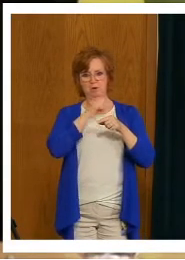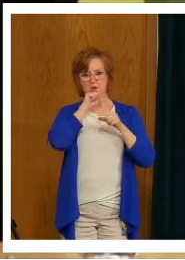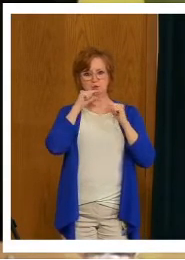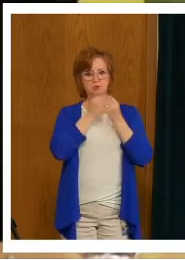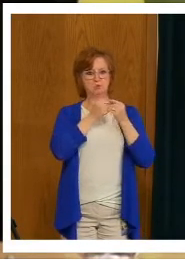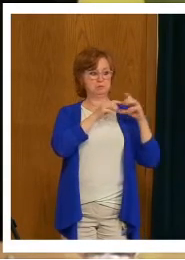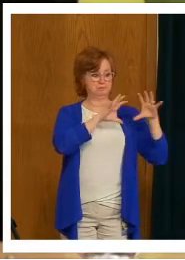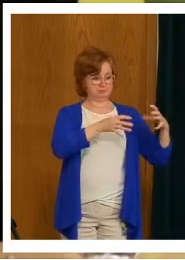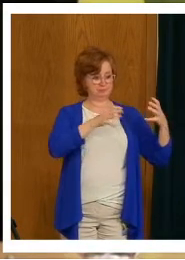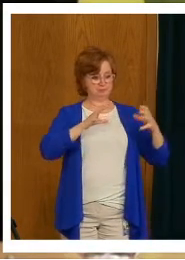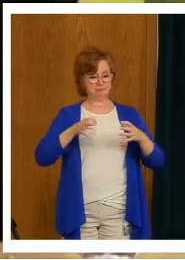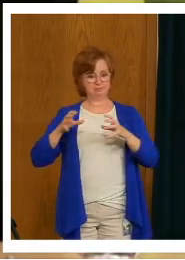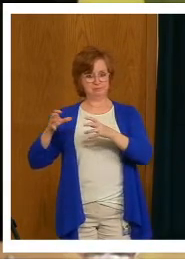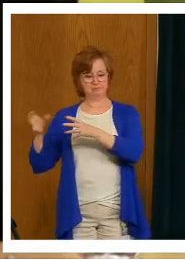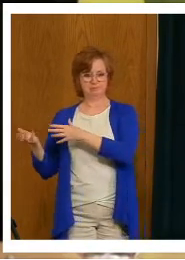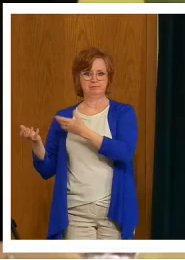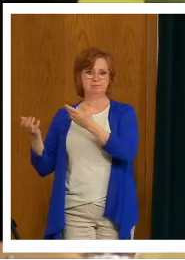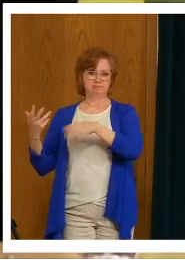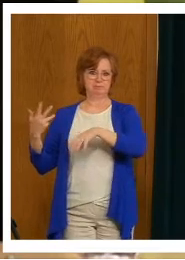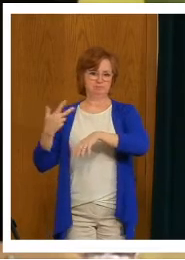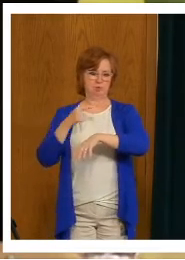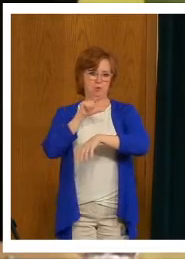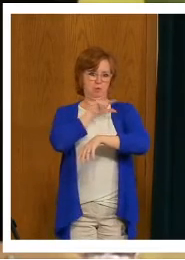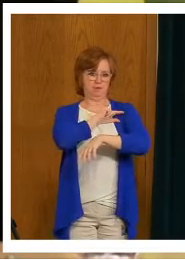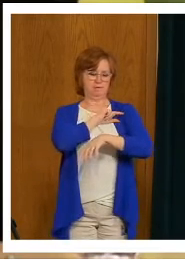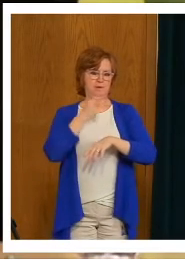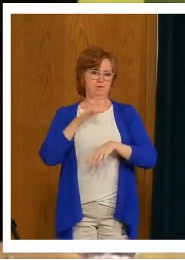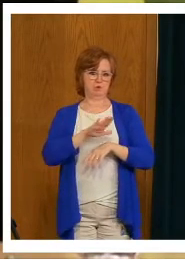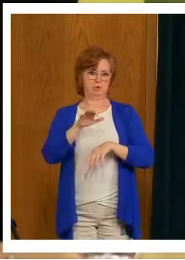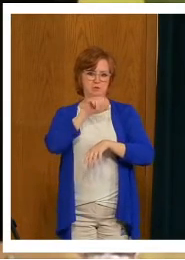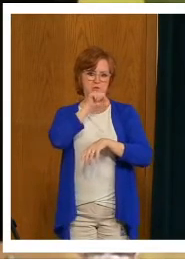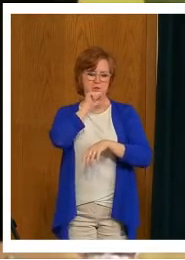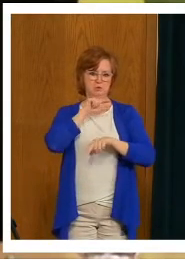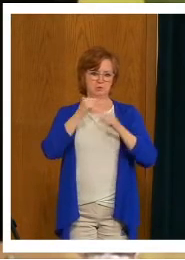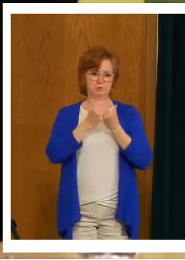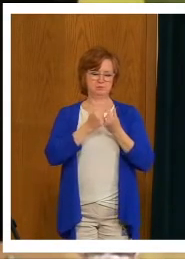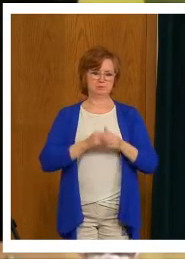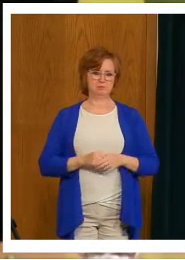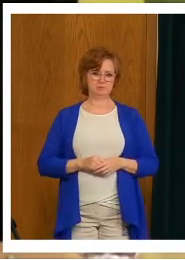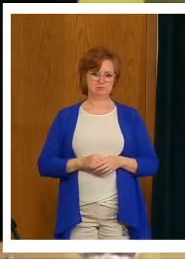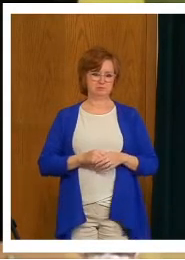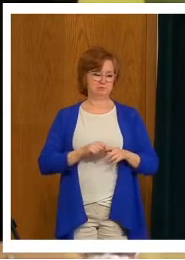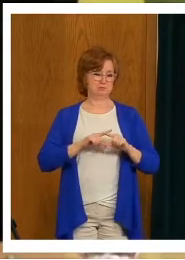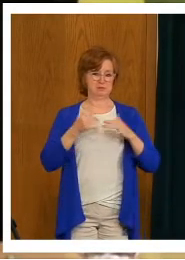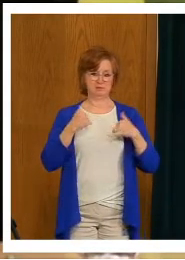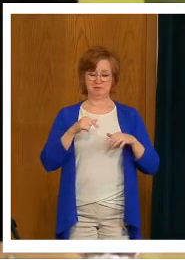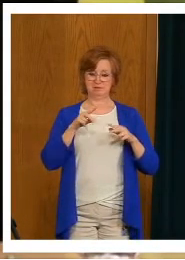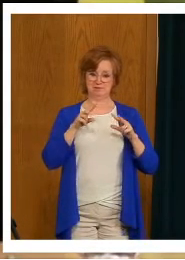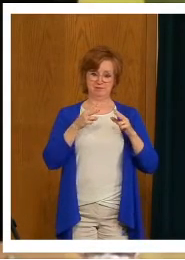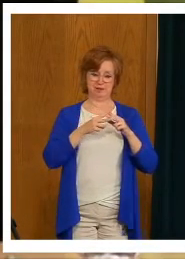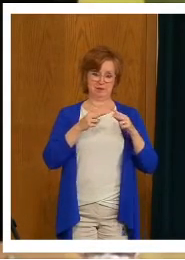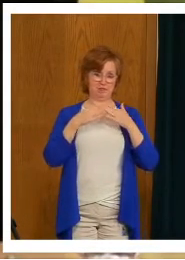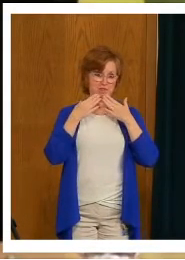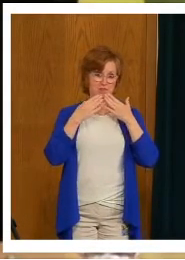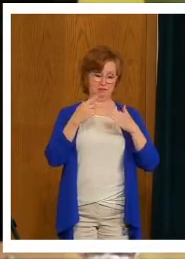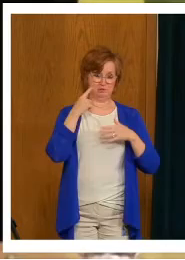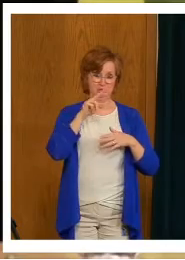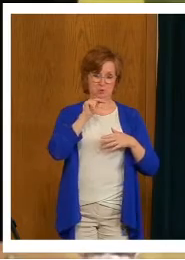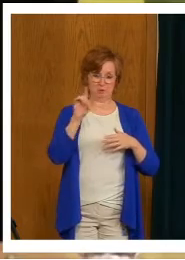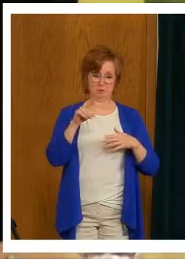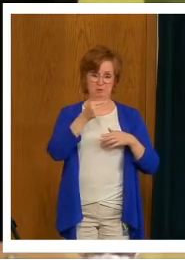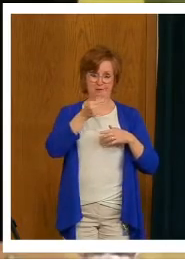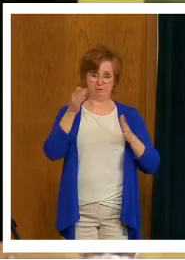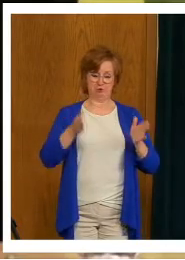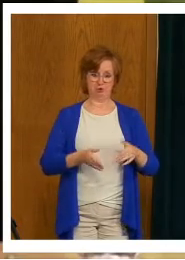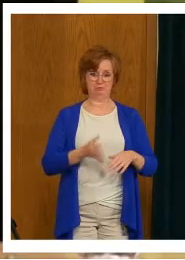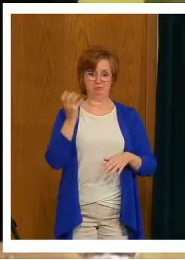eligible for their vaccines when they are back in Saskatchewan. But forever grateful to Governor Doug Burgum and the state of North Dakota for